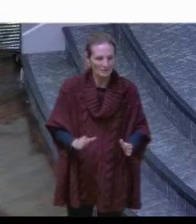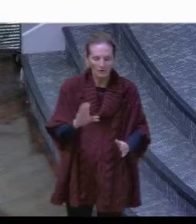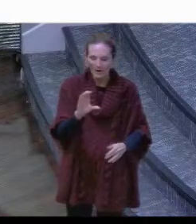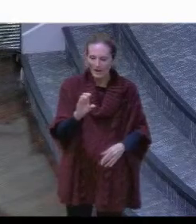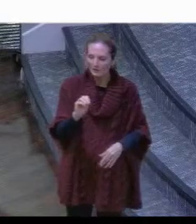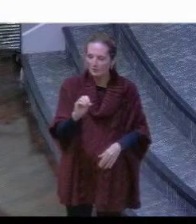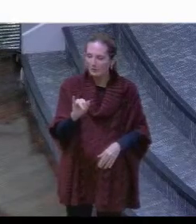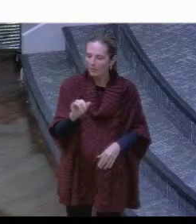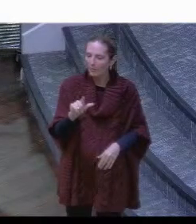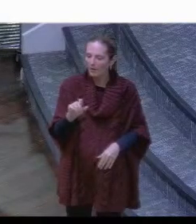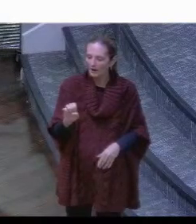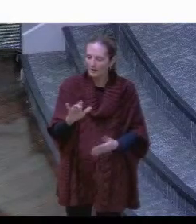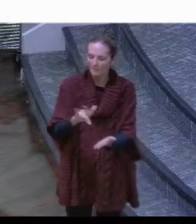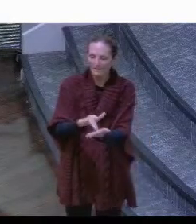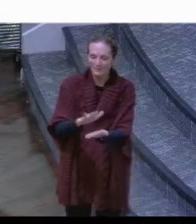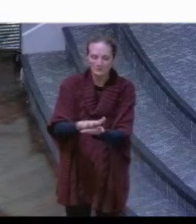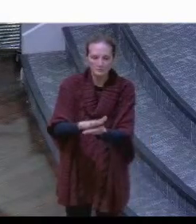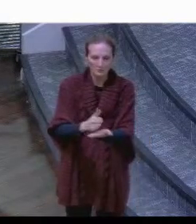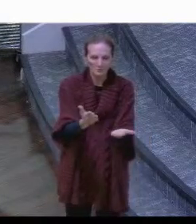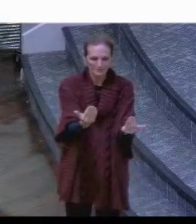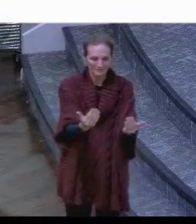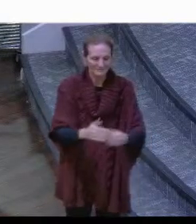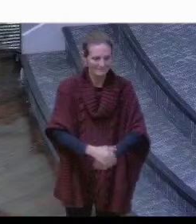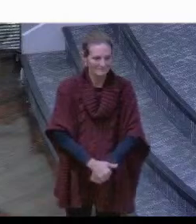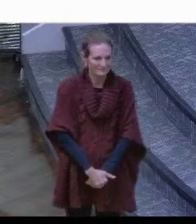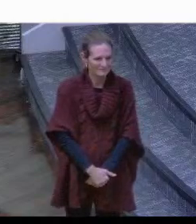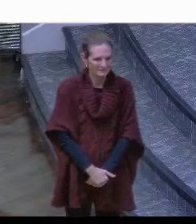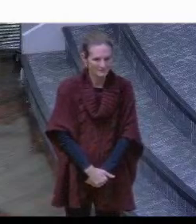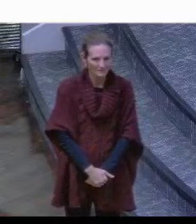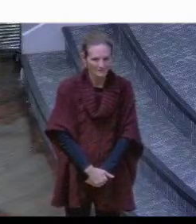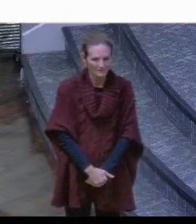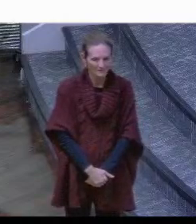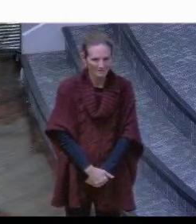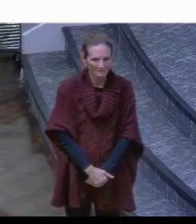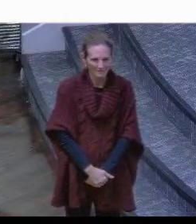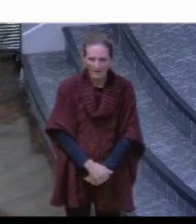Waller-Price to come up to the stage at this time.